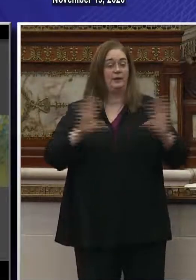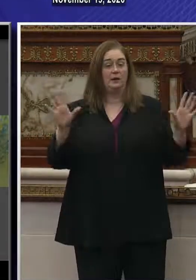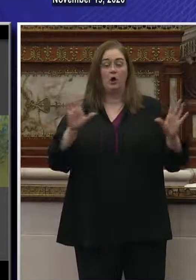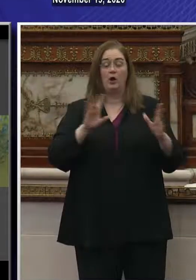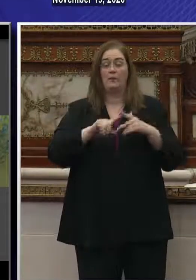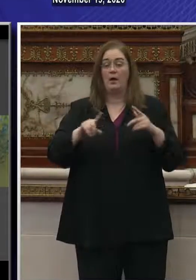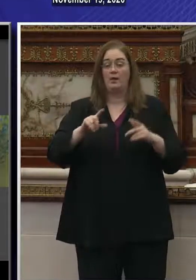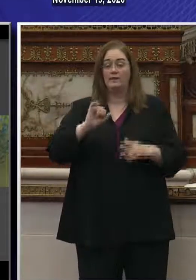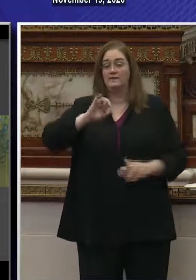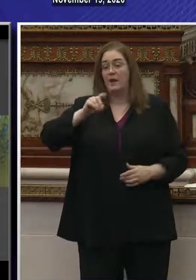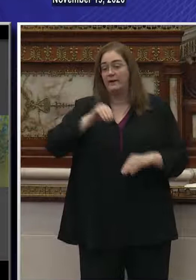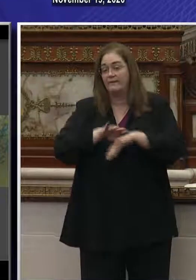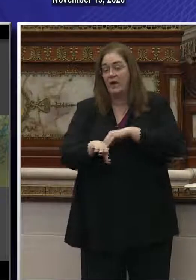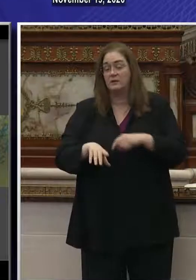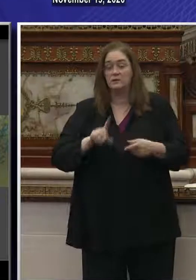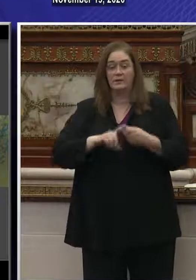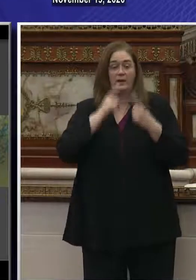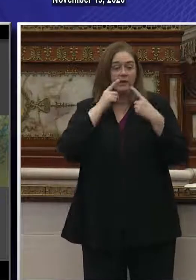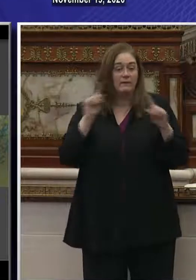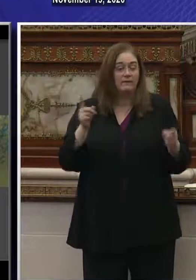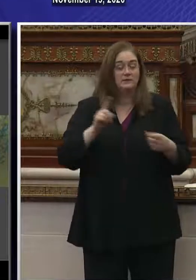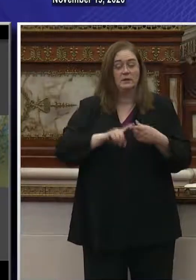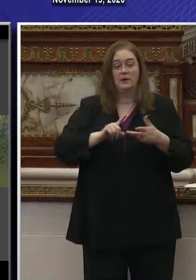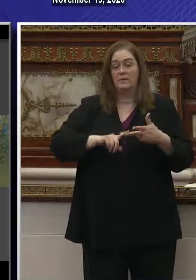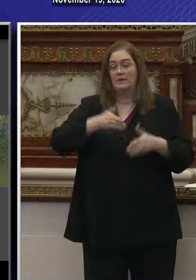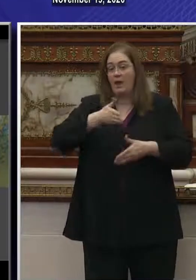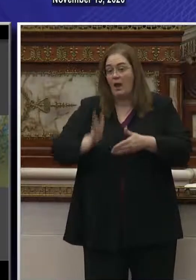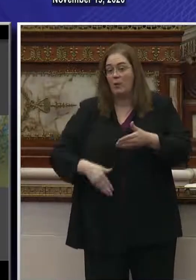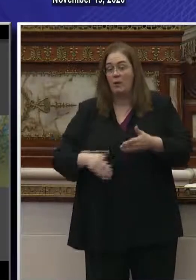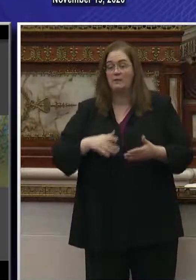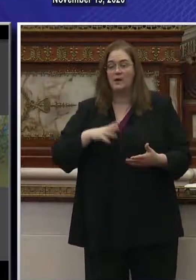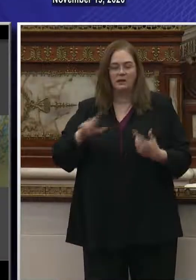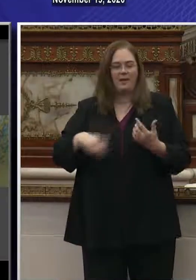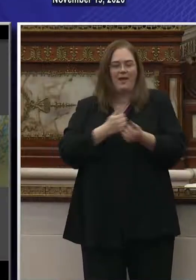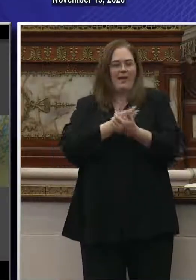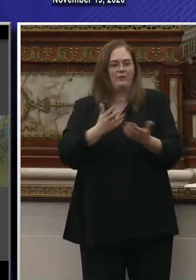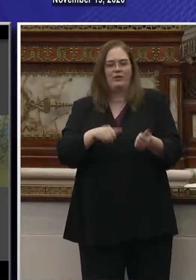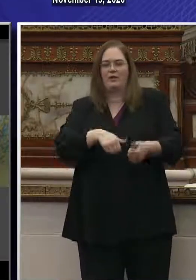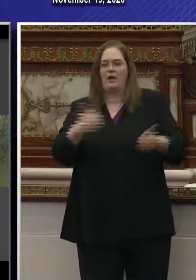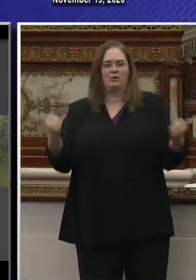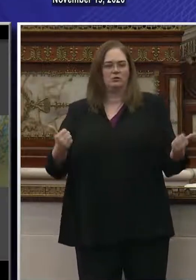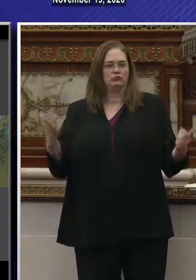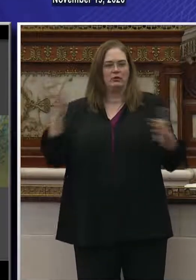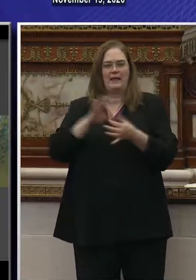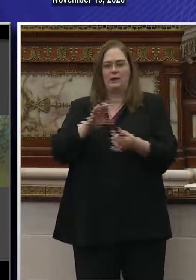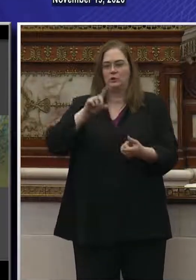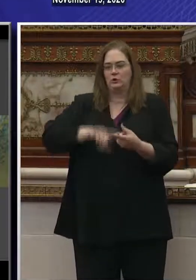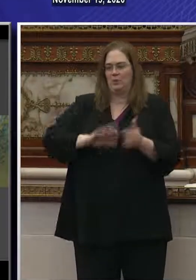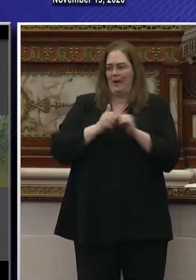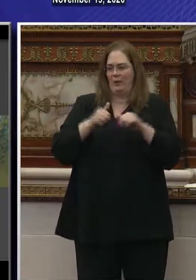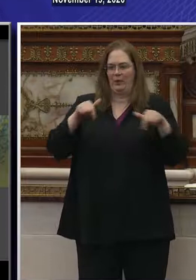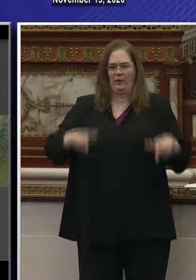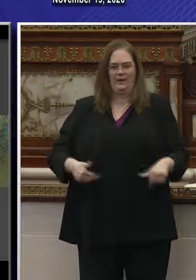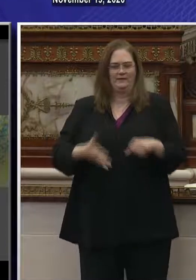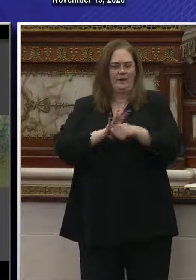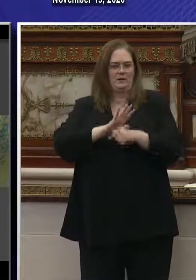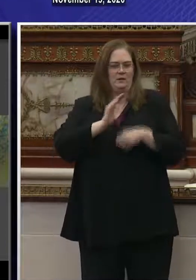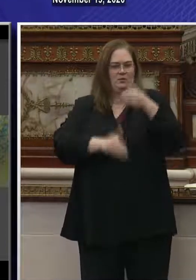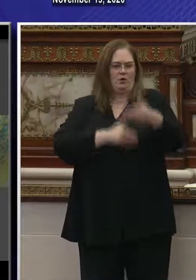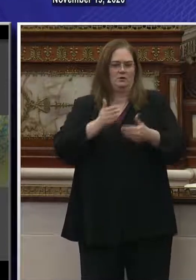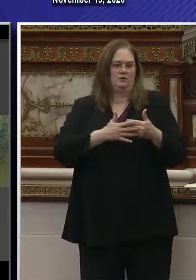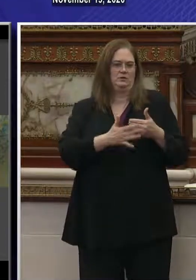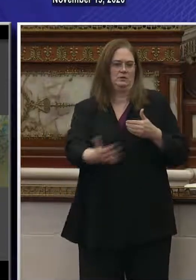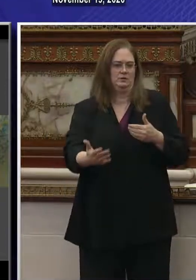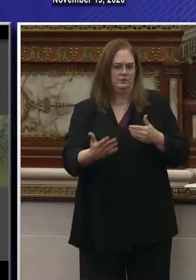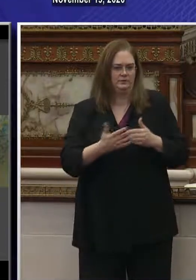the efficacies, about the outcomes, and everything else related to how this vaccine process moves